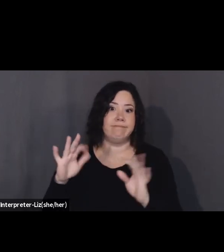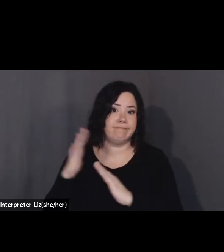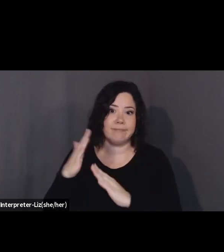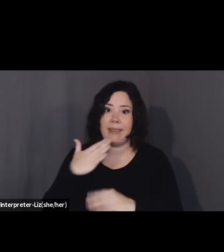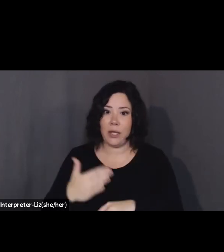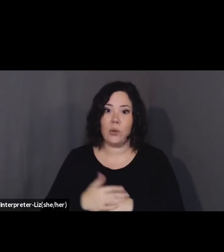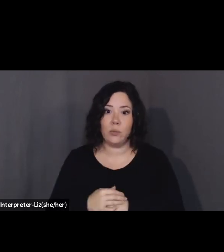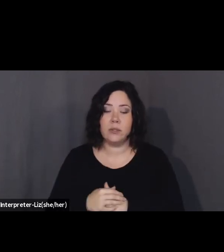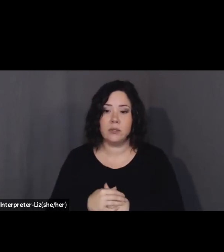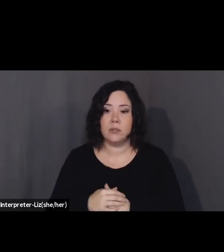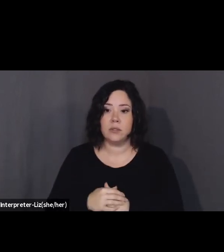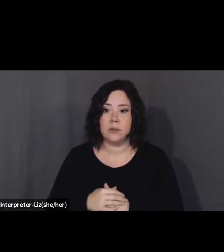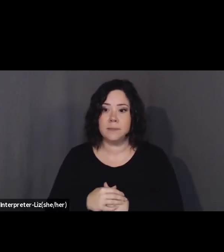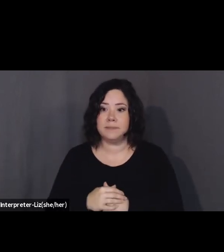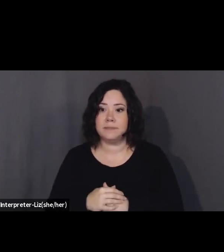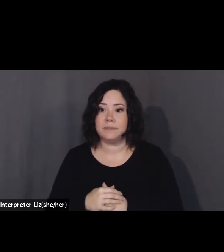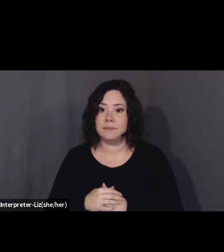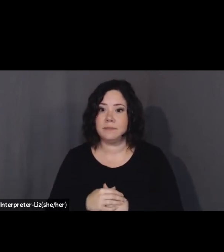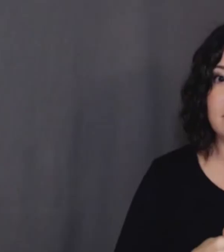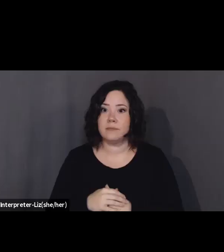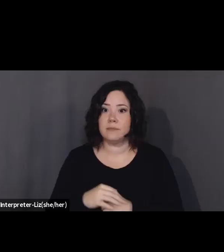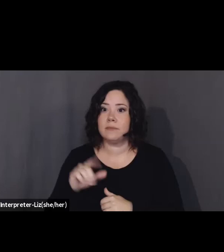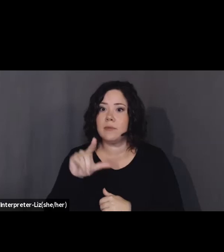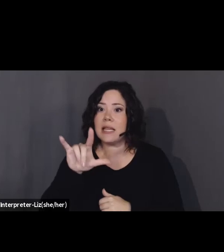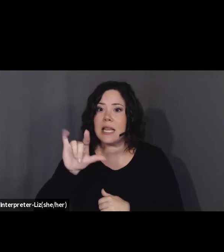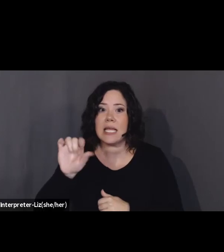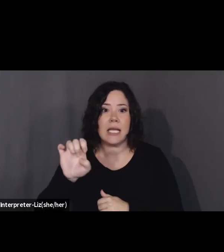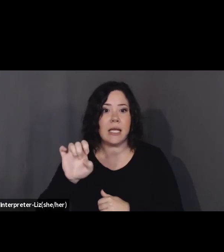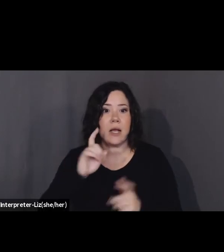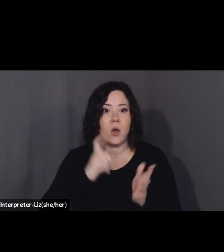And go ahead, Lily, I saw you were popping on.